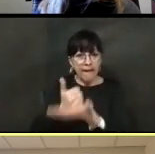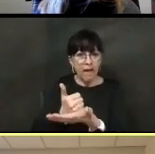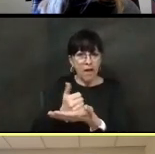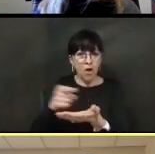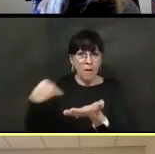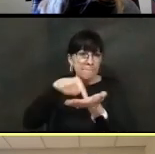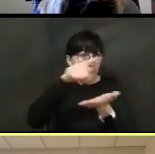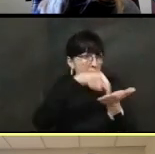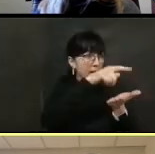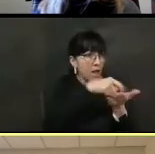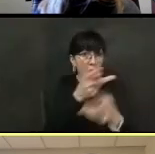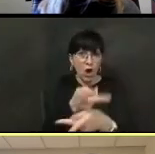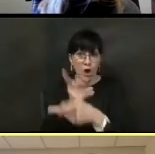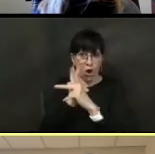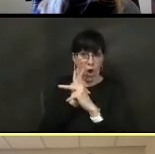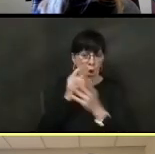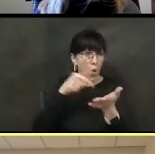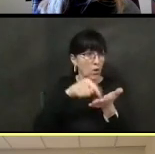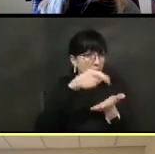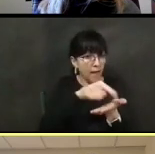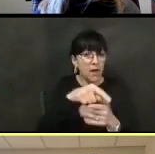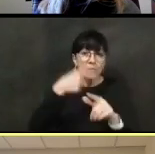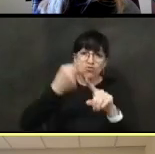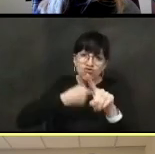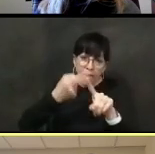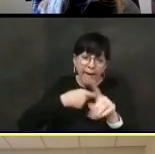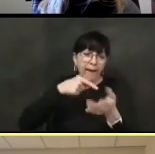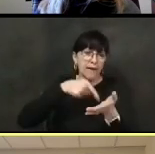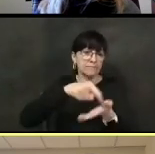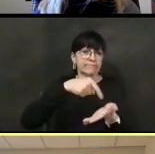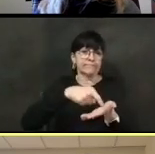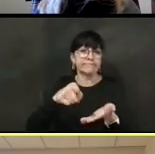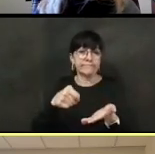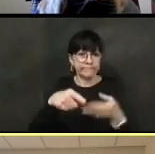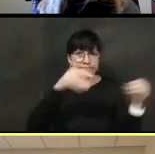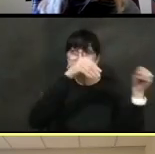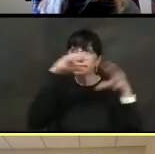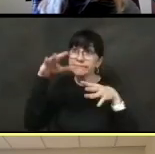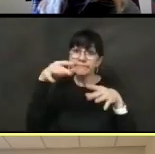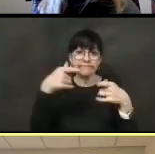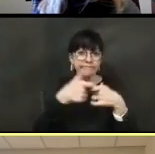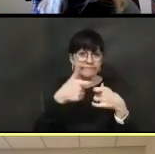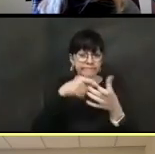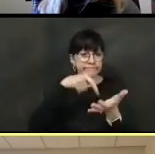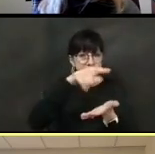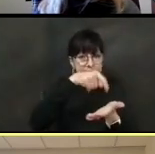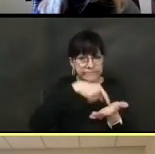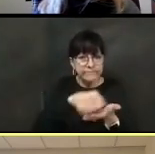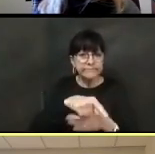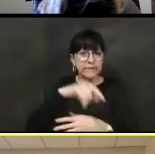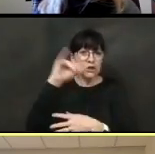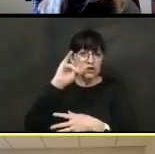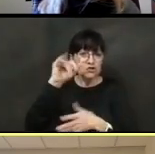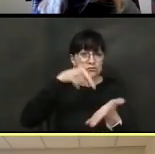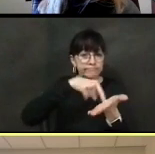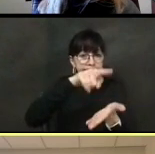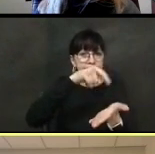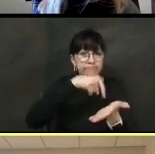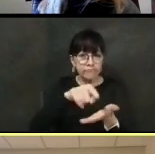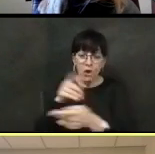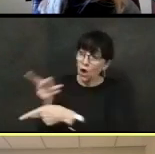have revenue to cover, like a rent payment, a utility bill, a mortgage, an insurance payment. And we wanted to make sure